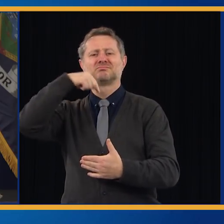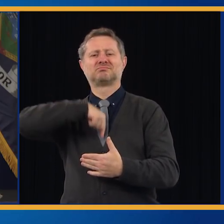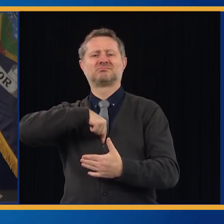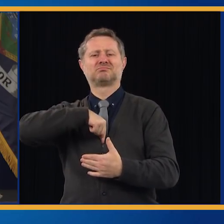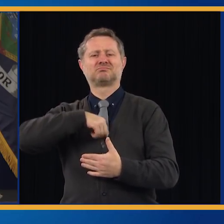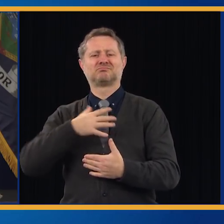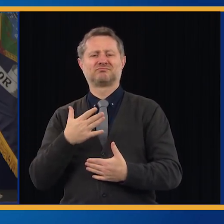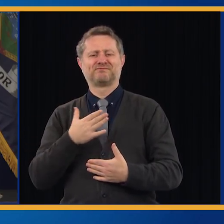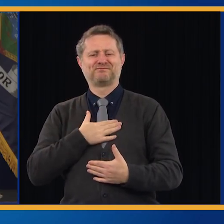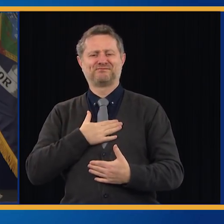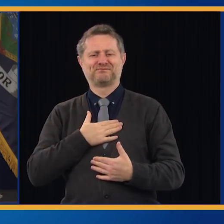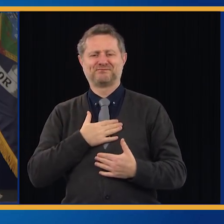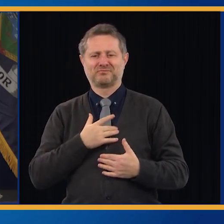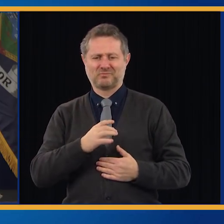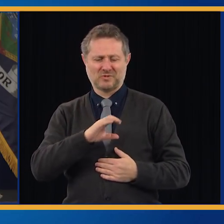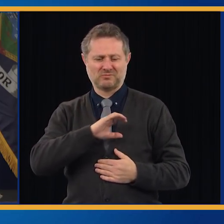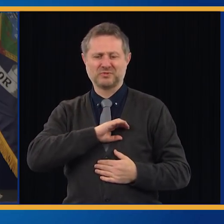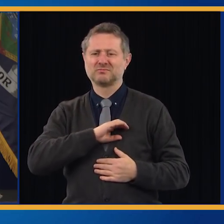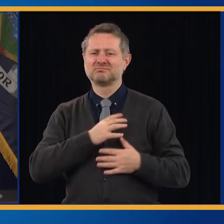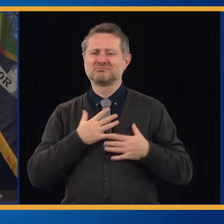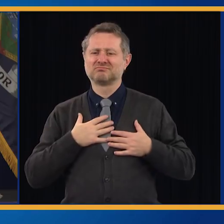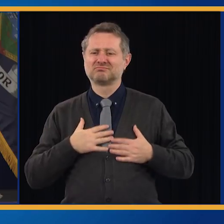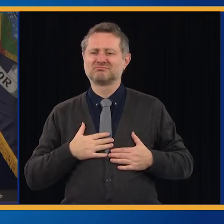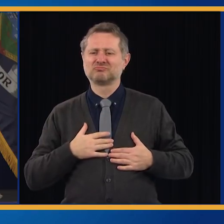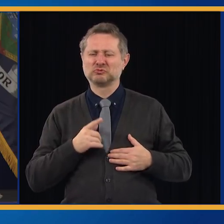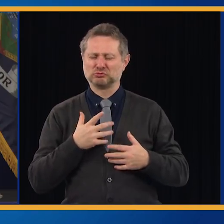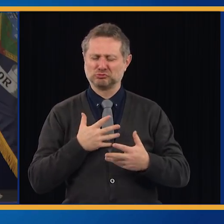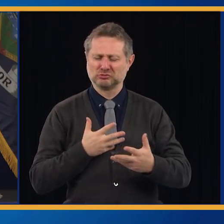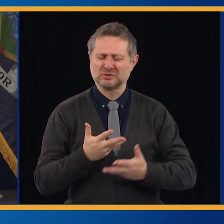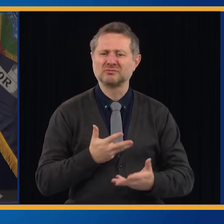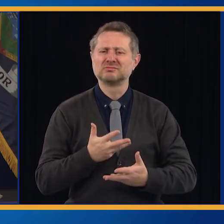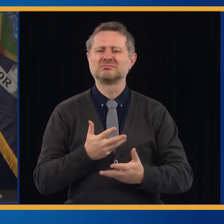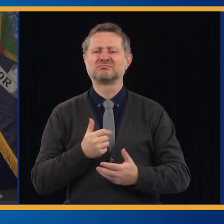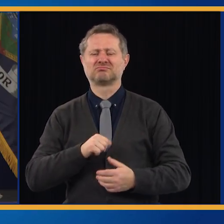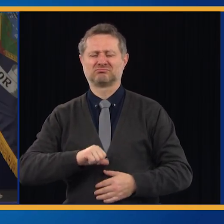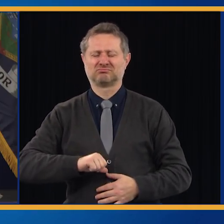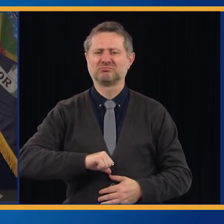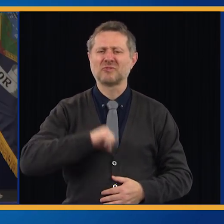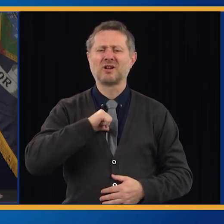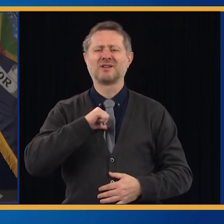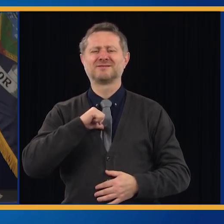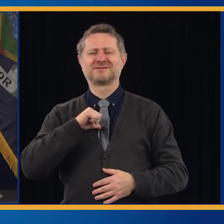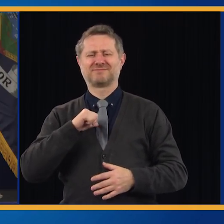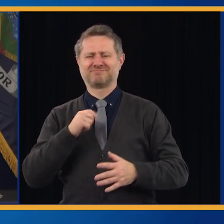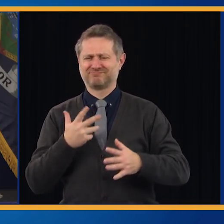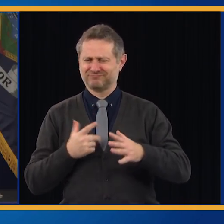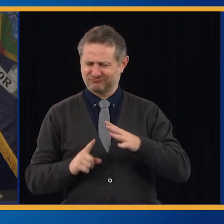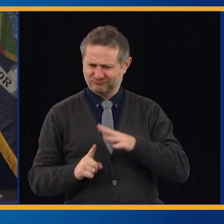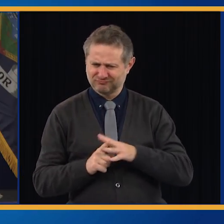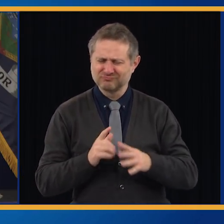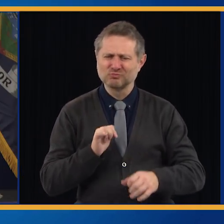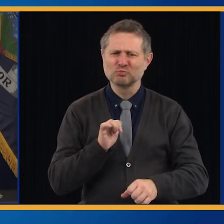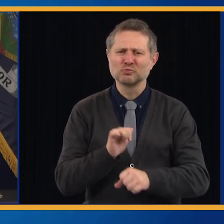dignity and pride in themselves, and because they show up every day,